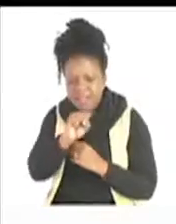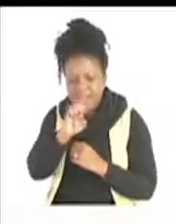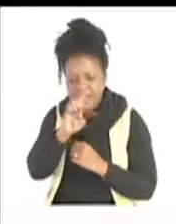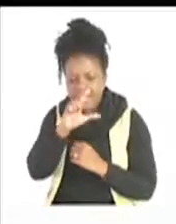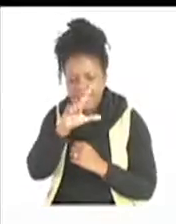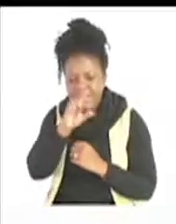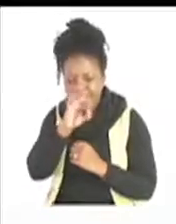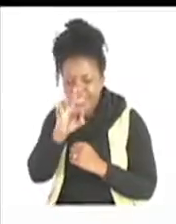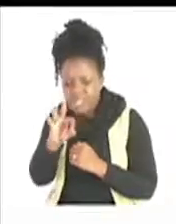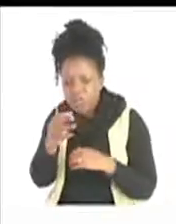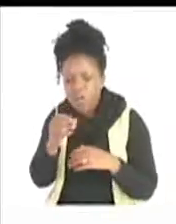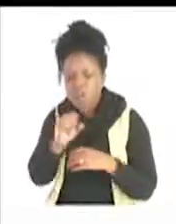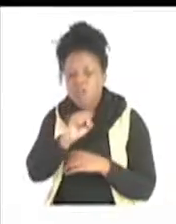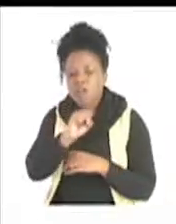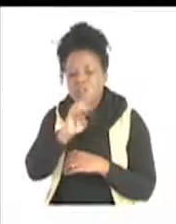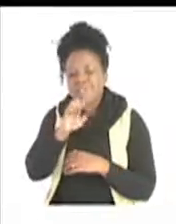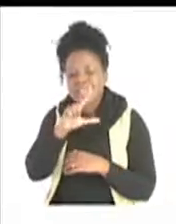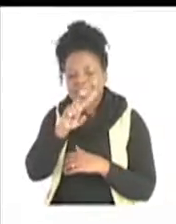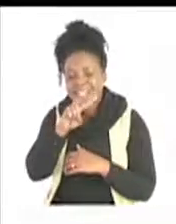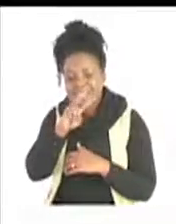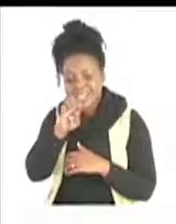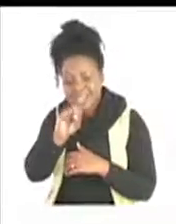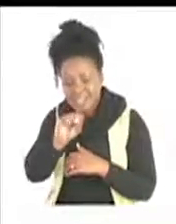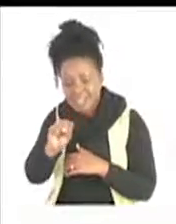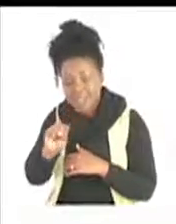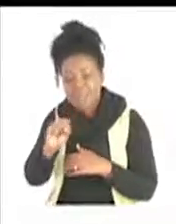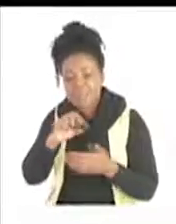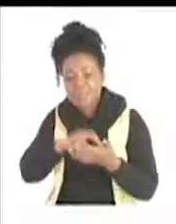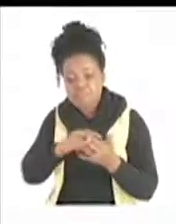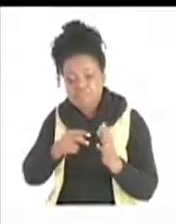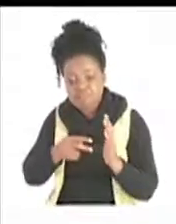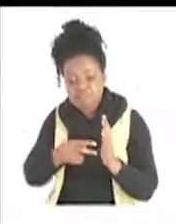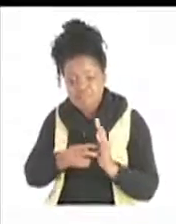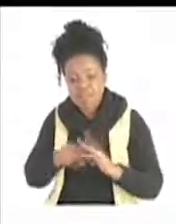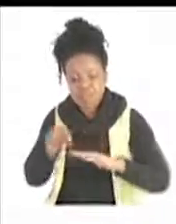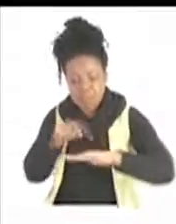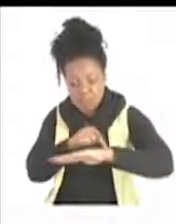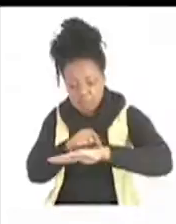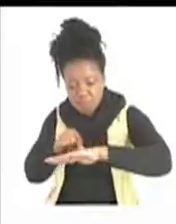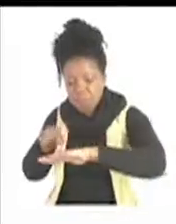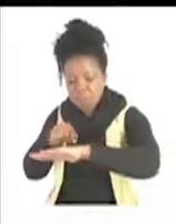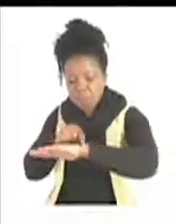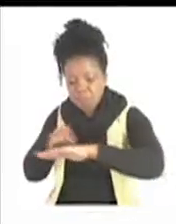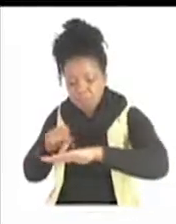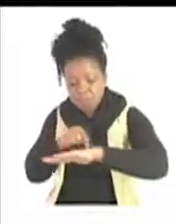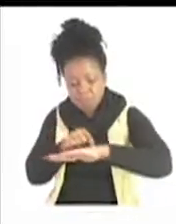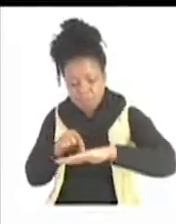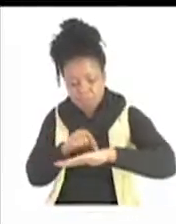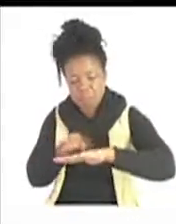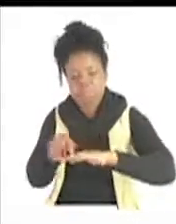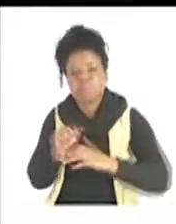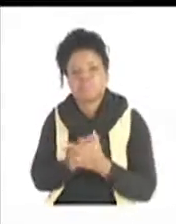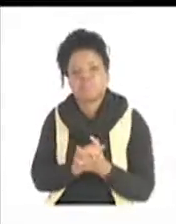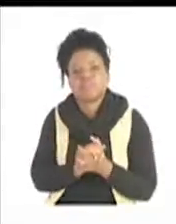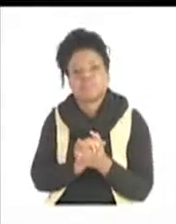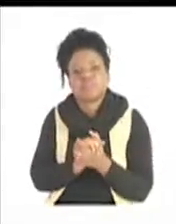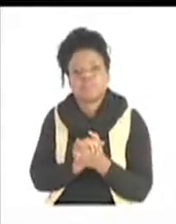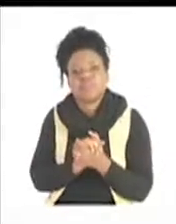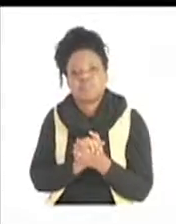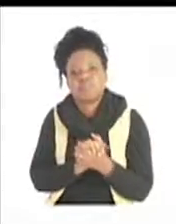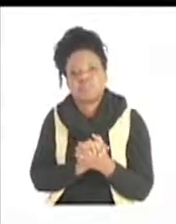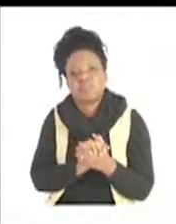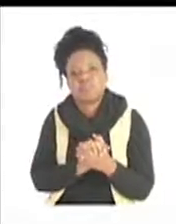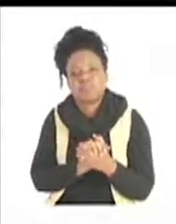that will be your reflexive pronoun. Chanel, are you following? Yes, she is following. So